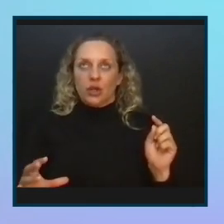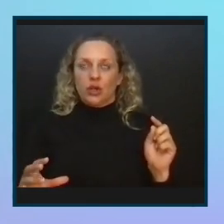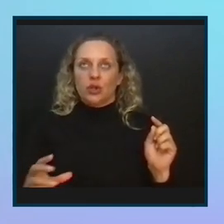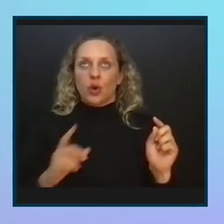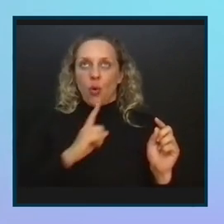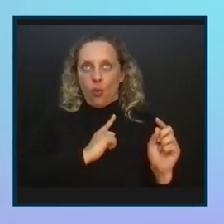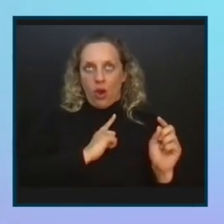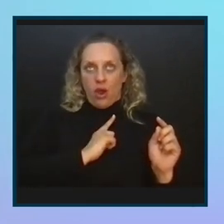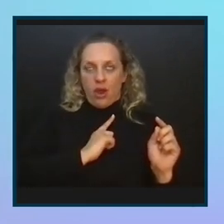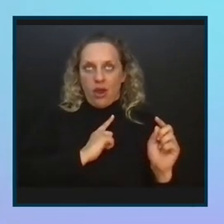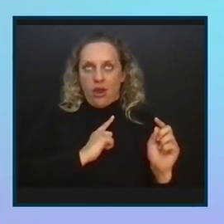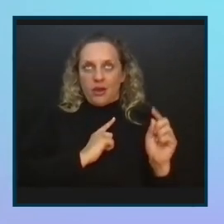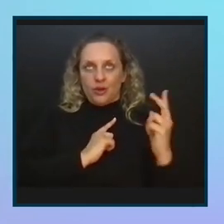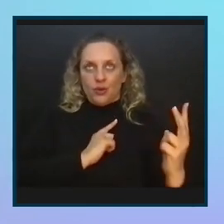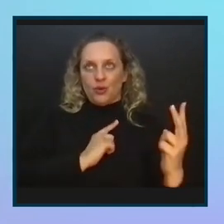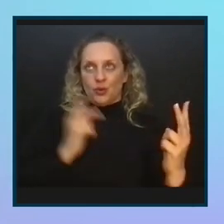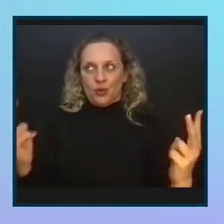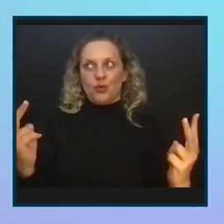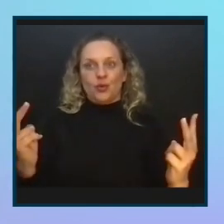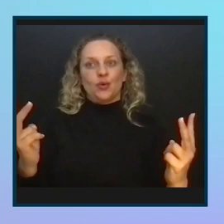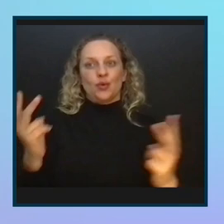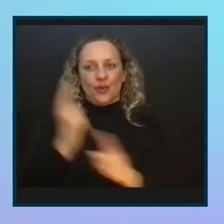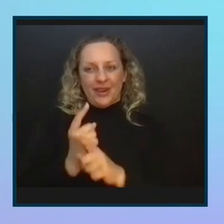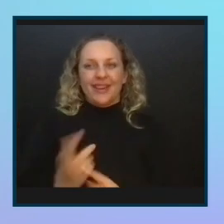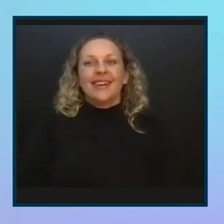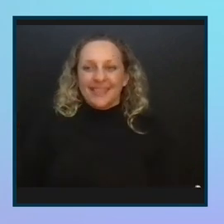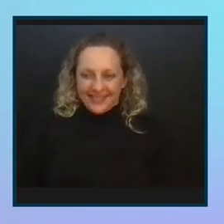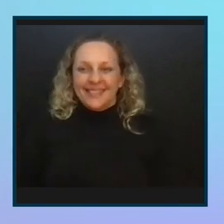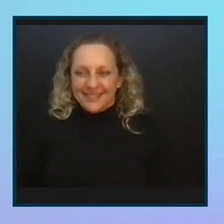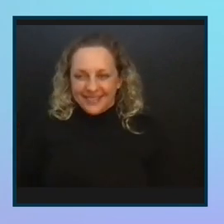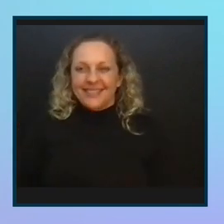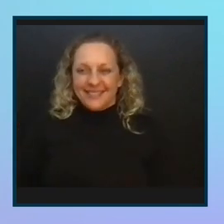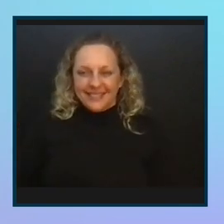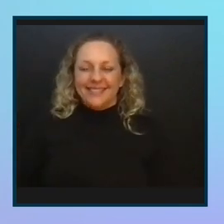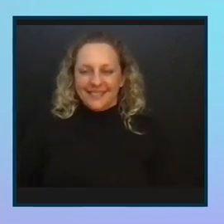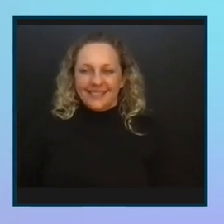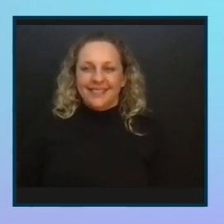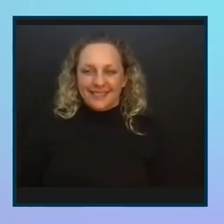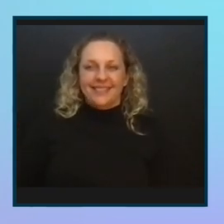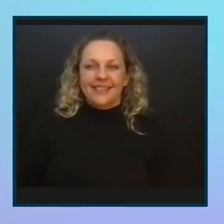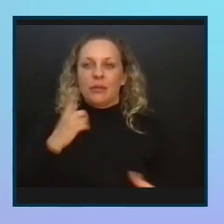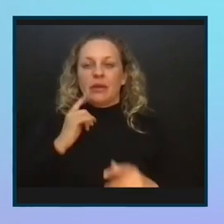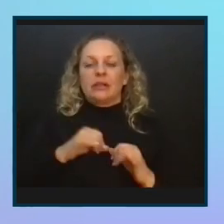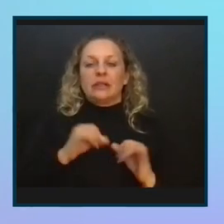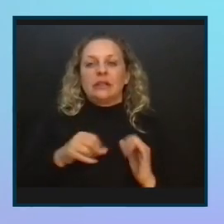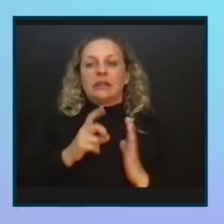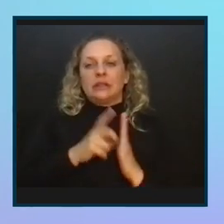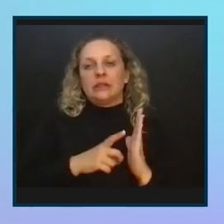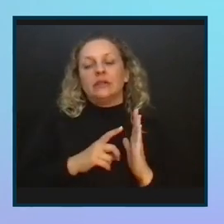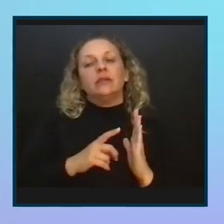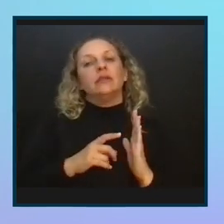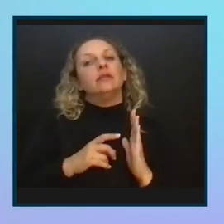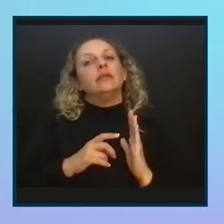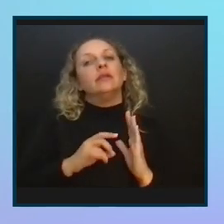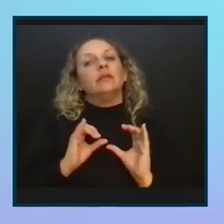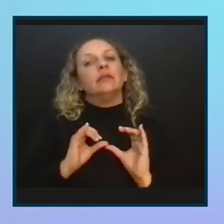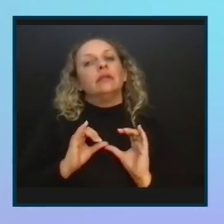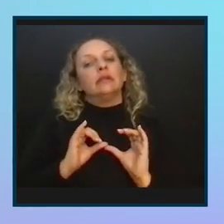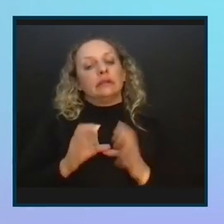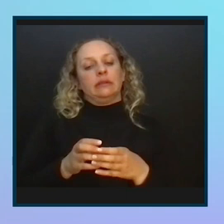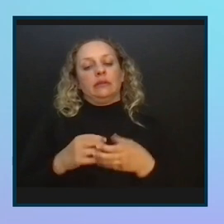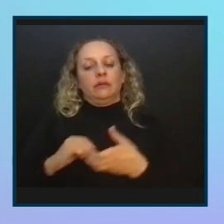one to two, I guess would be the ratio, if I got that right. And that's because in our design system team, we're working very closely with each